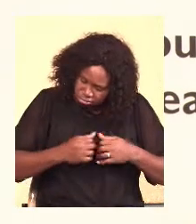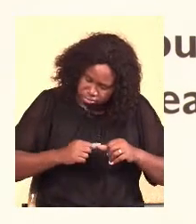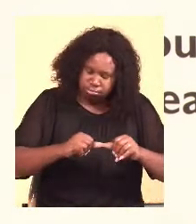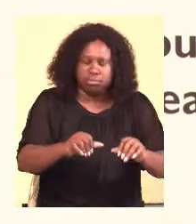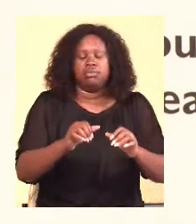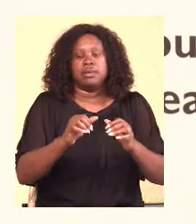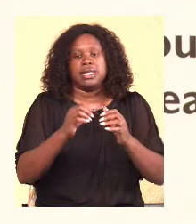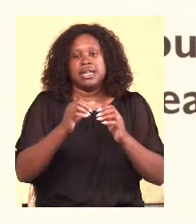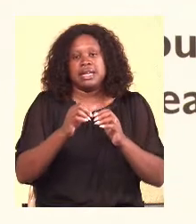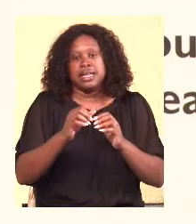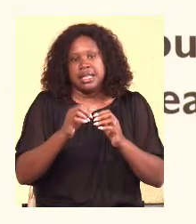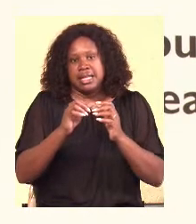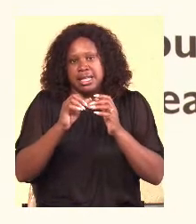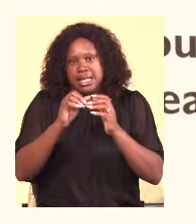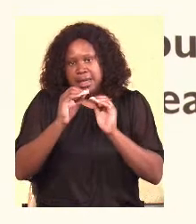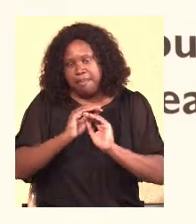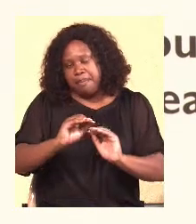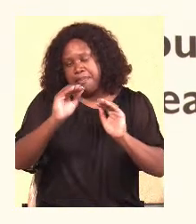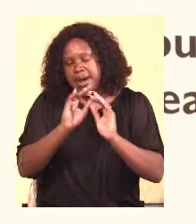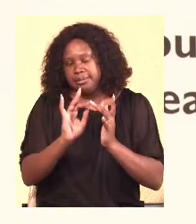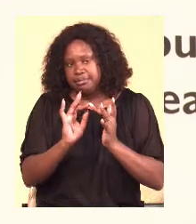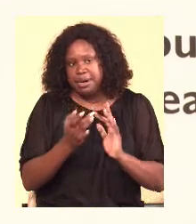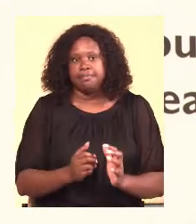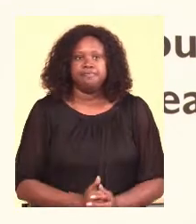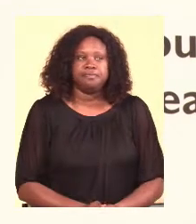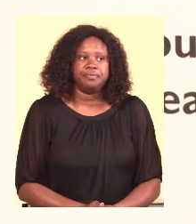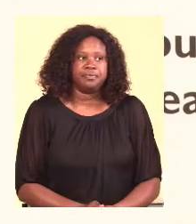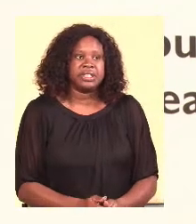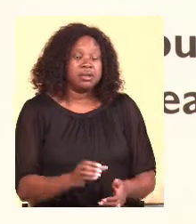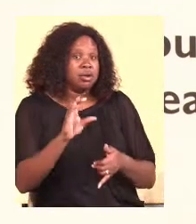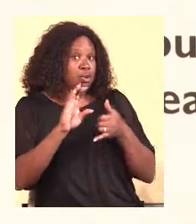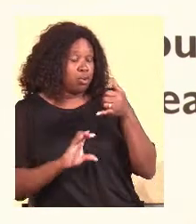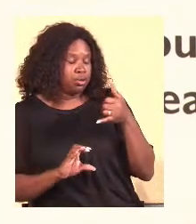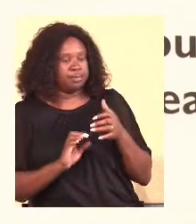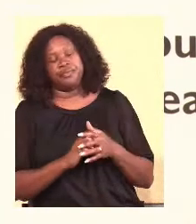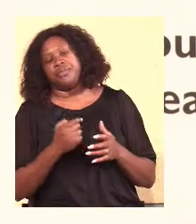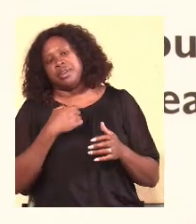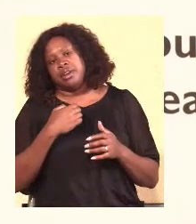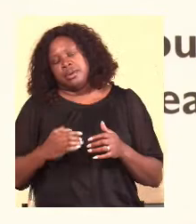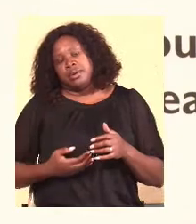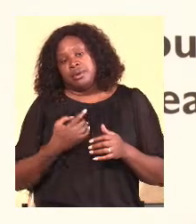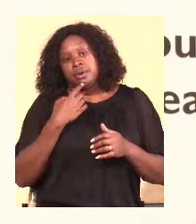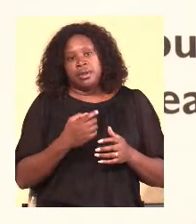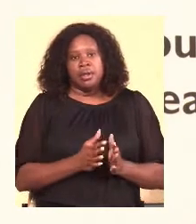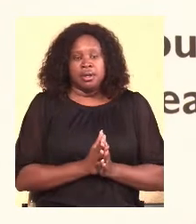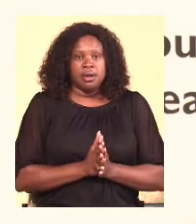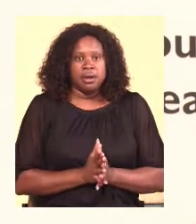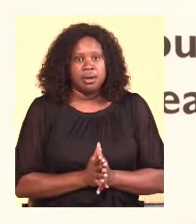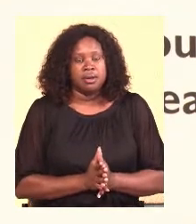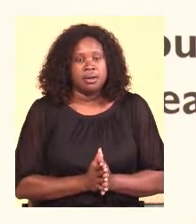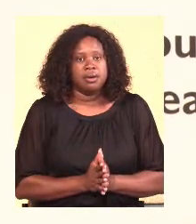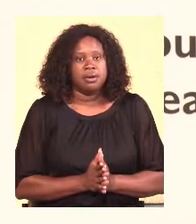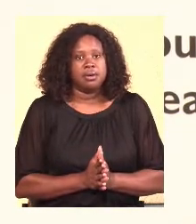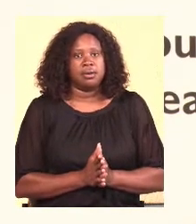the e-learning at that level. With regard to the final words, I would like to say that the